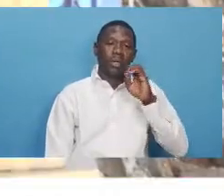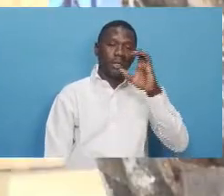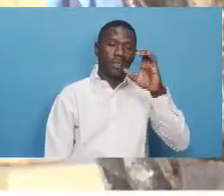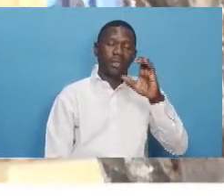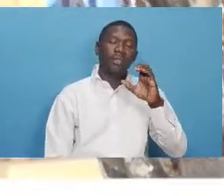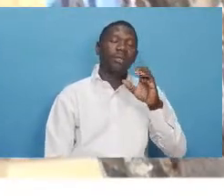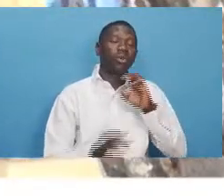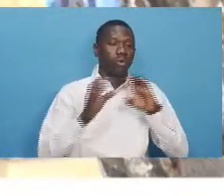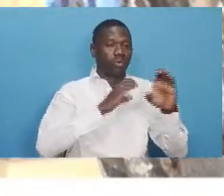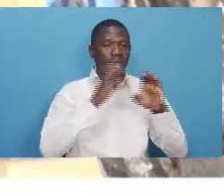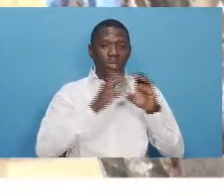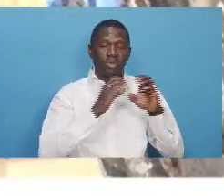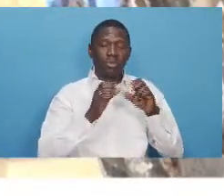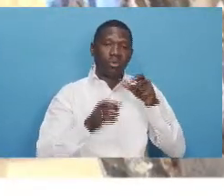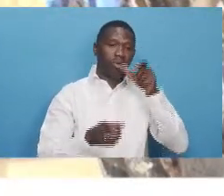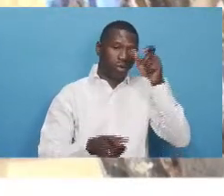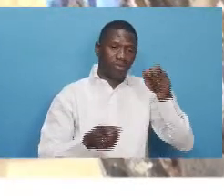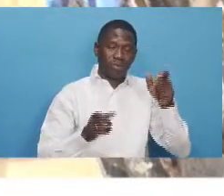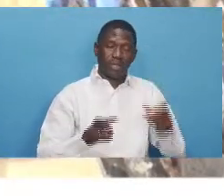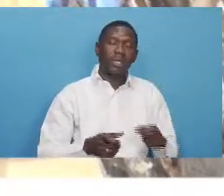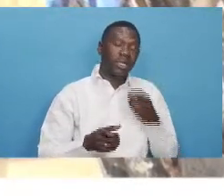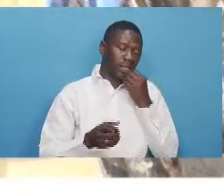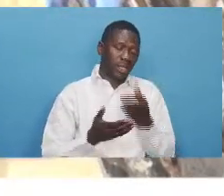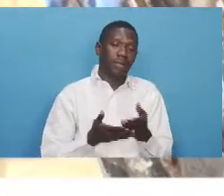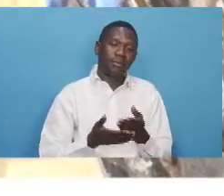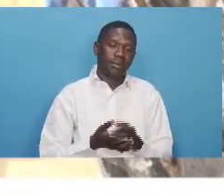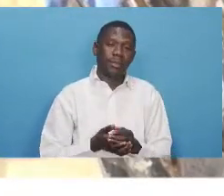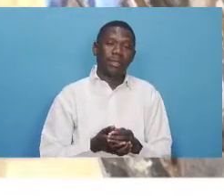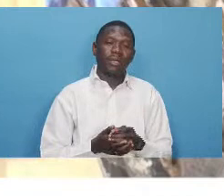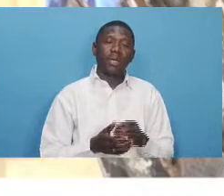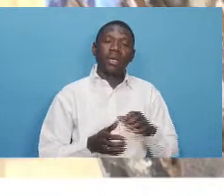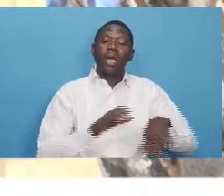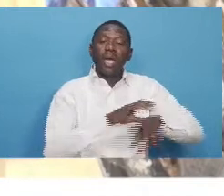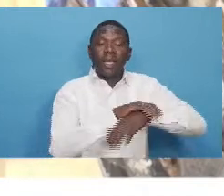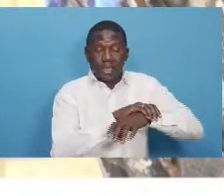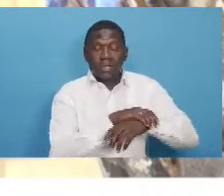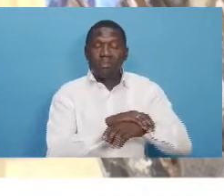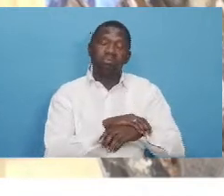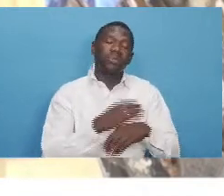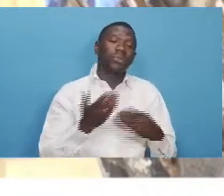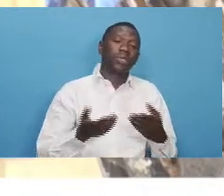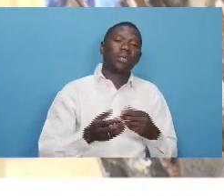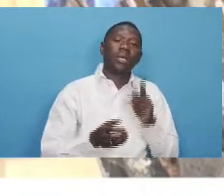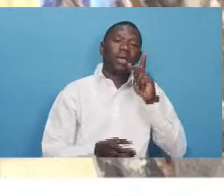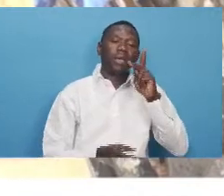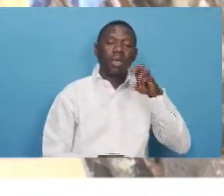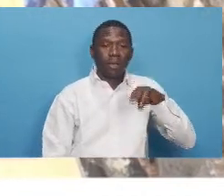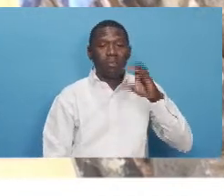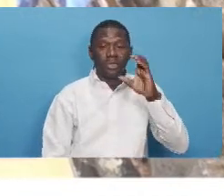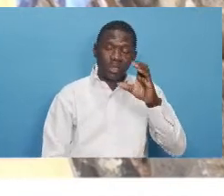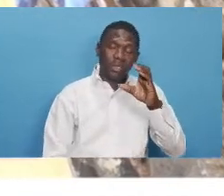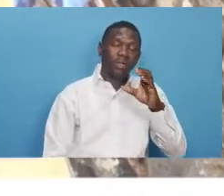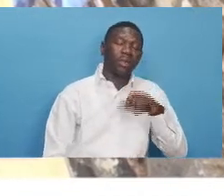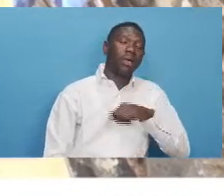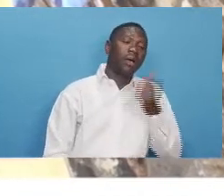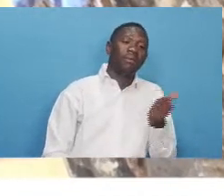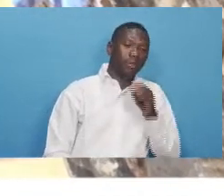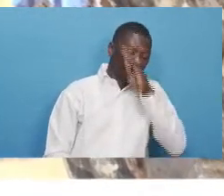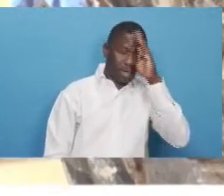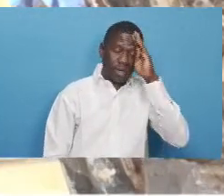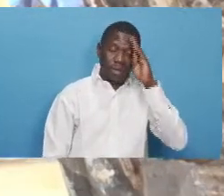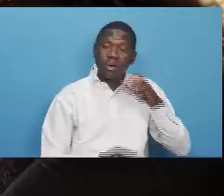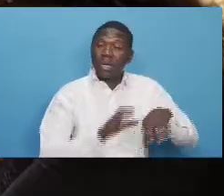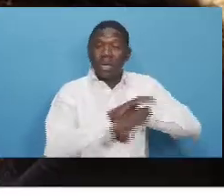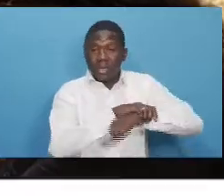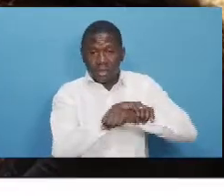explained. The council, the area council, that is for the Kanifing municipal council and for the Brikama